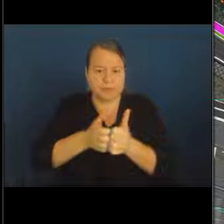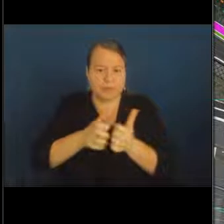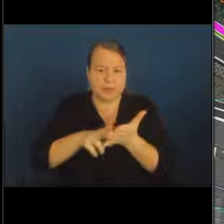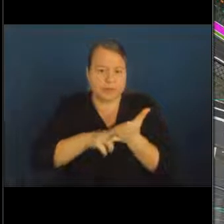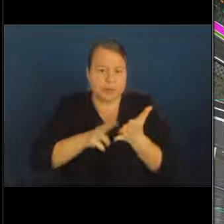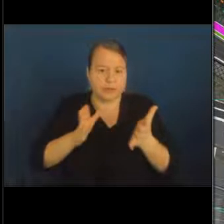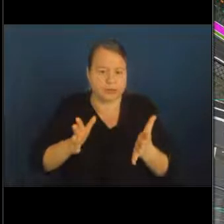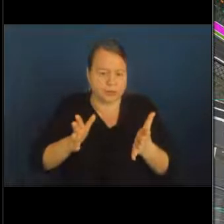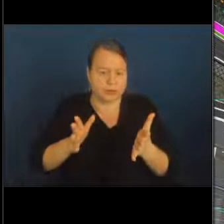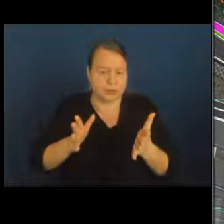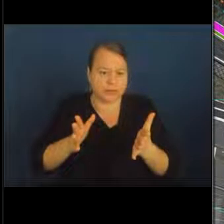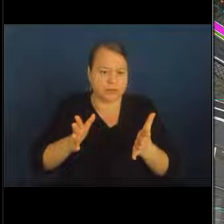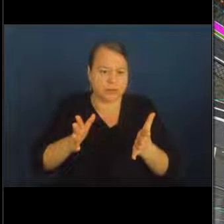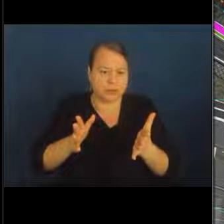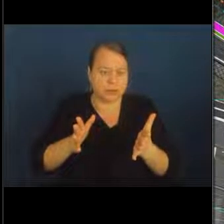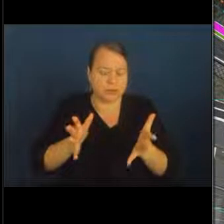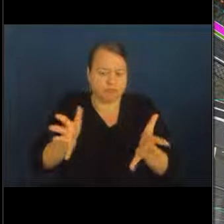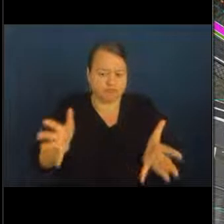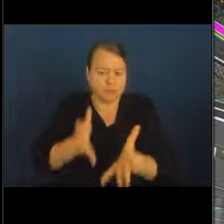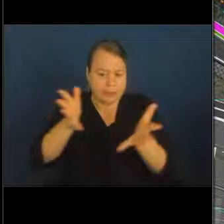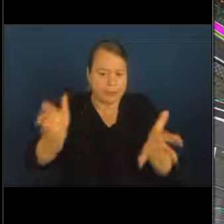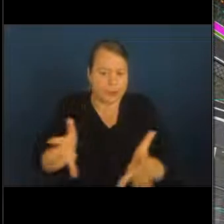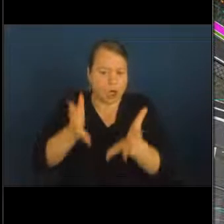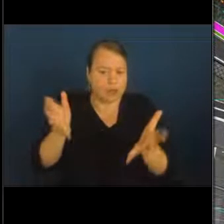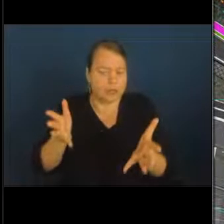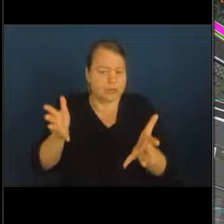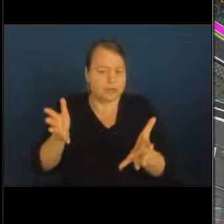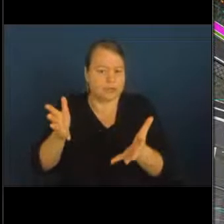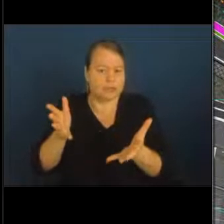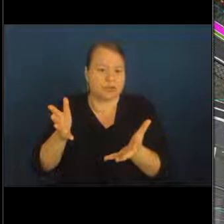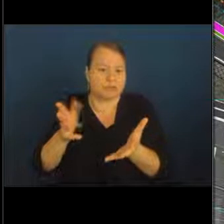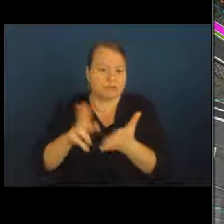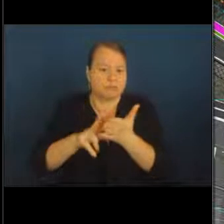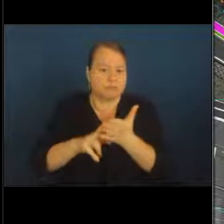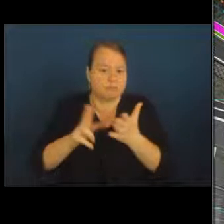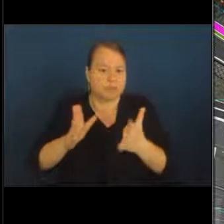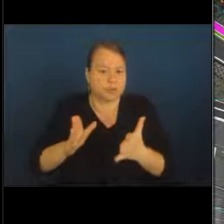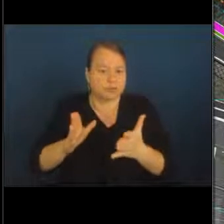contractor to encourage them to